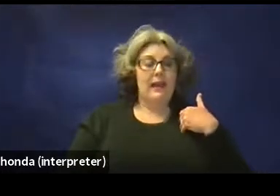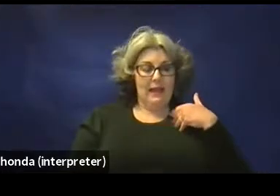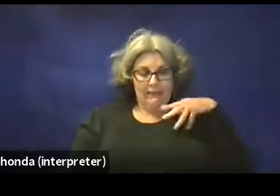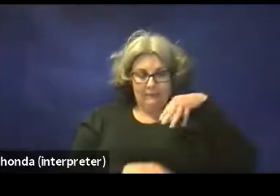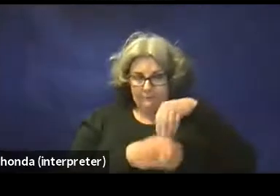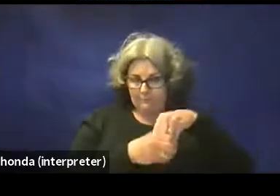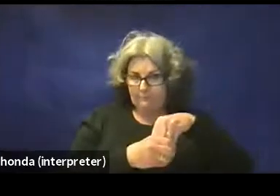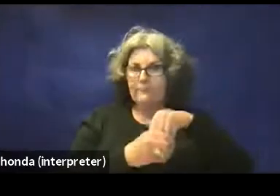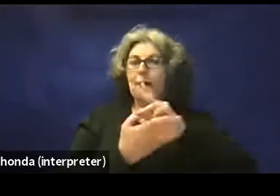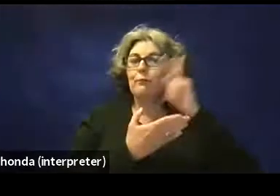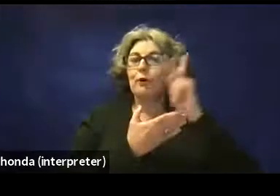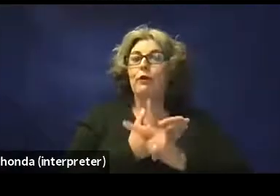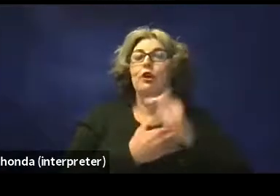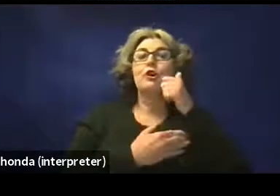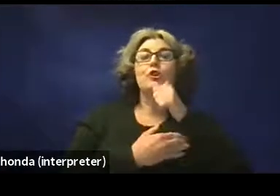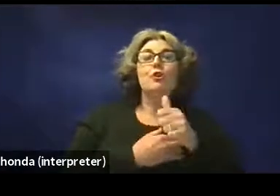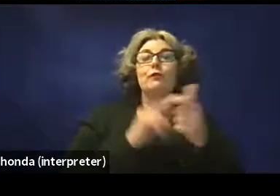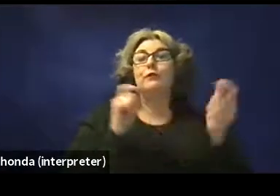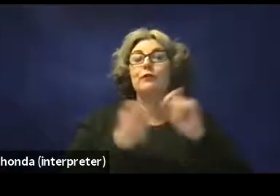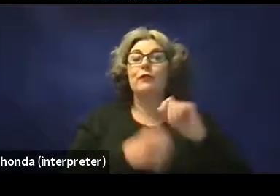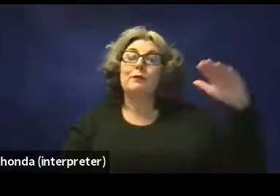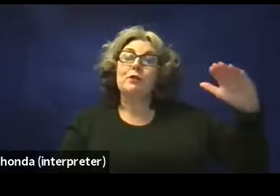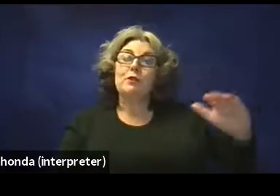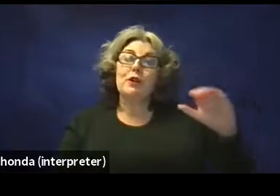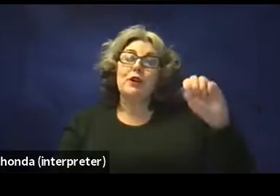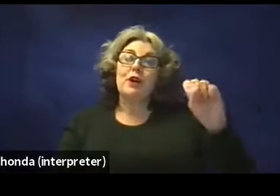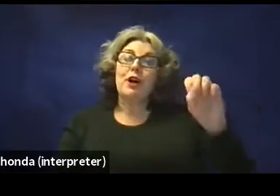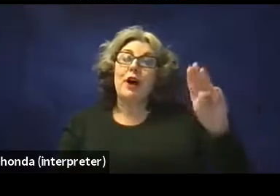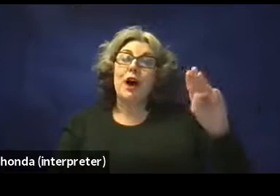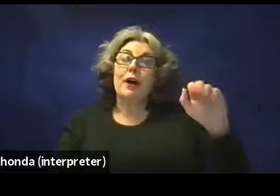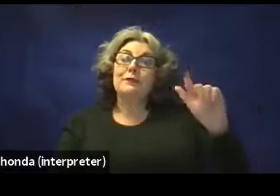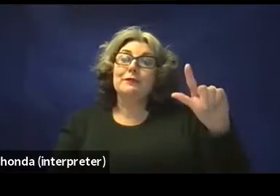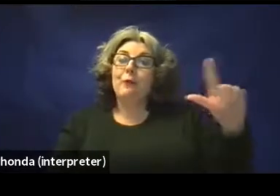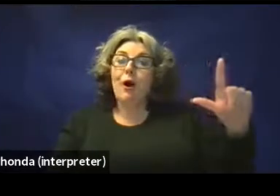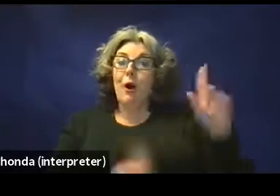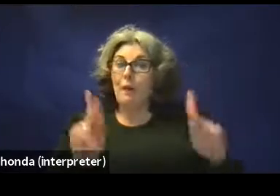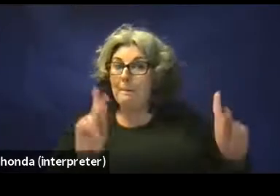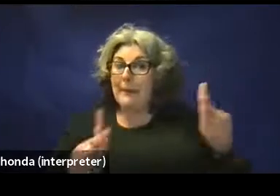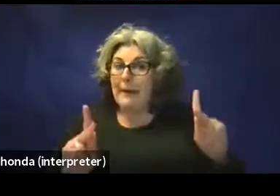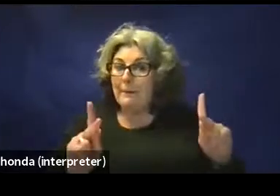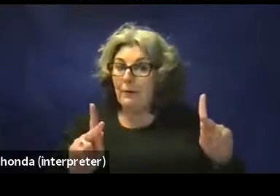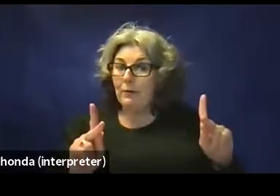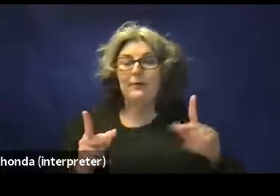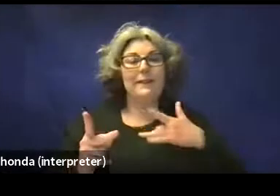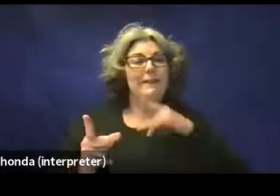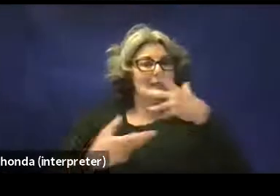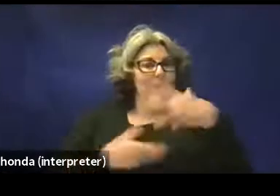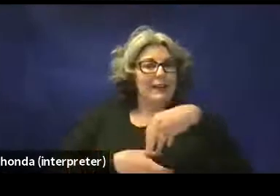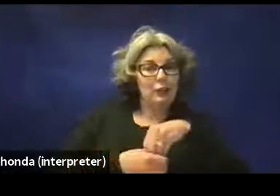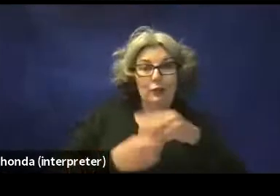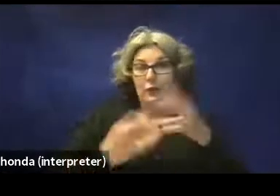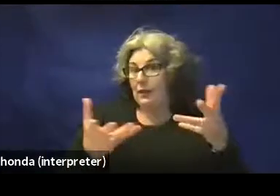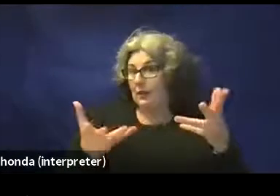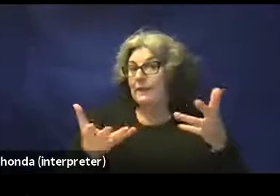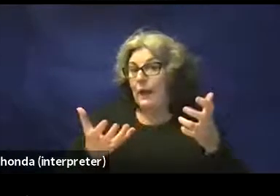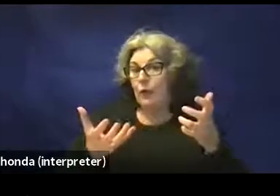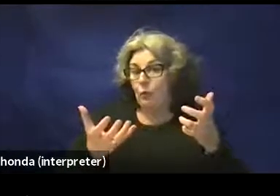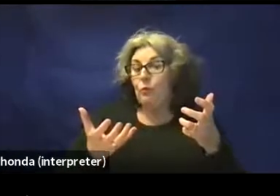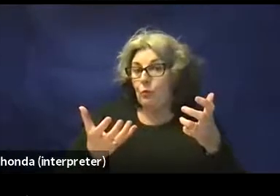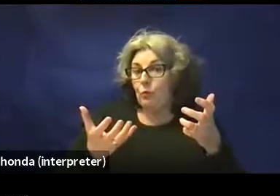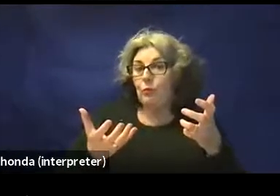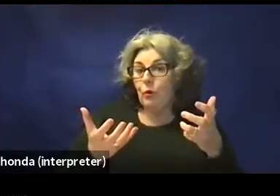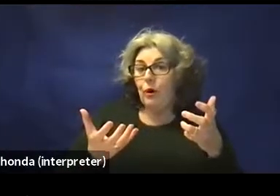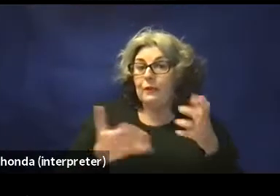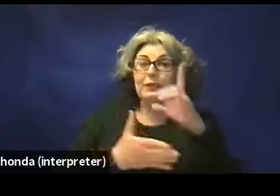Girls for a Change from small people, right? Where they may feel not included, who wanted to be